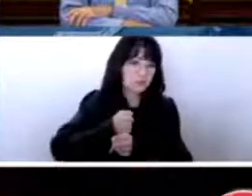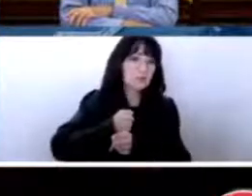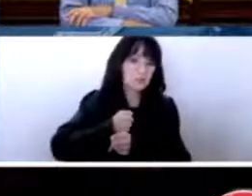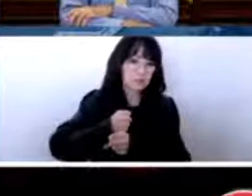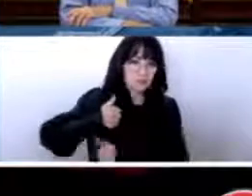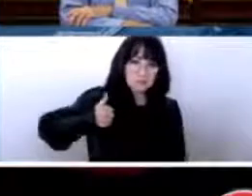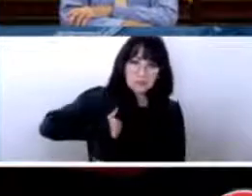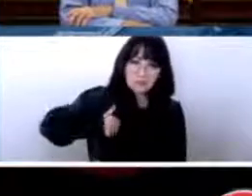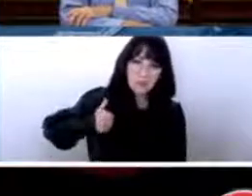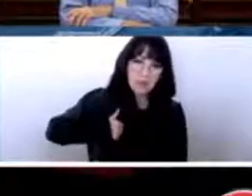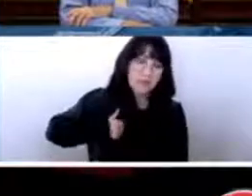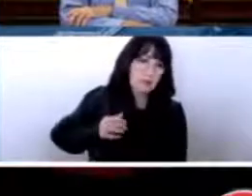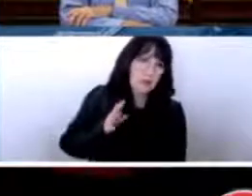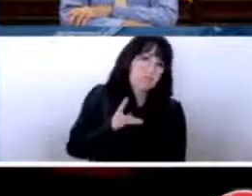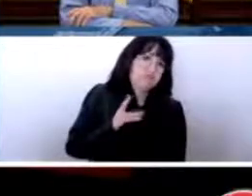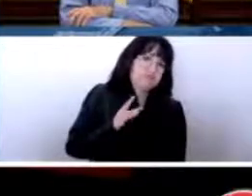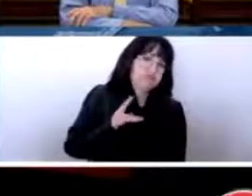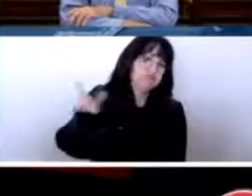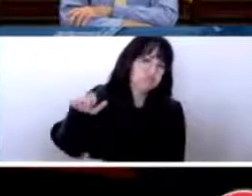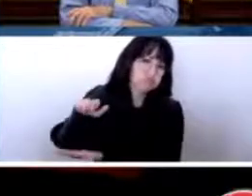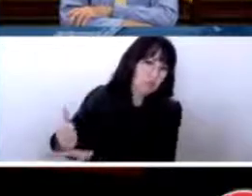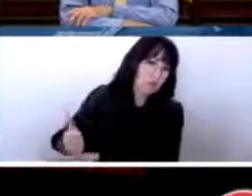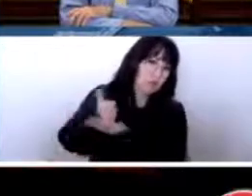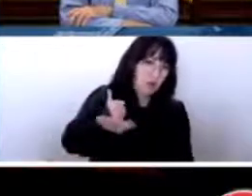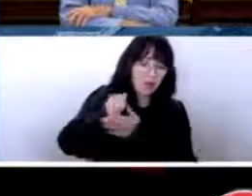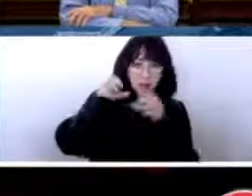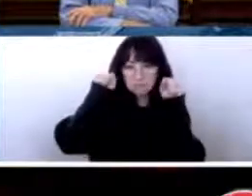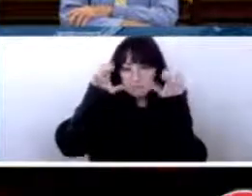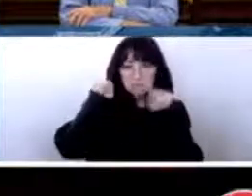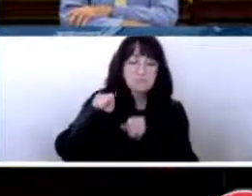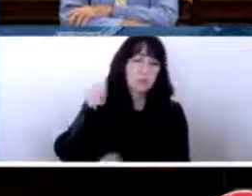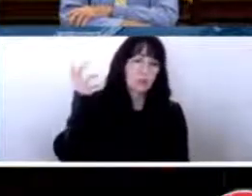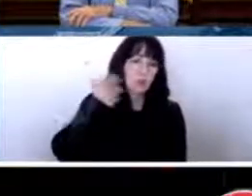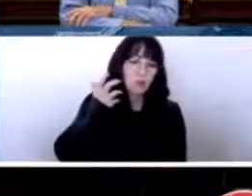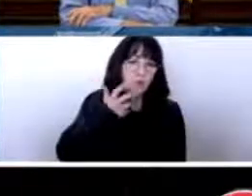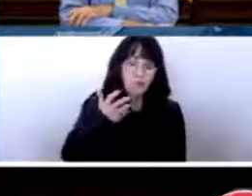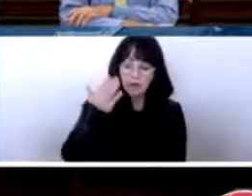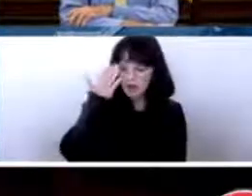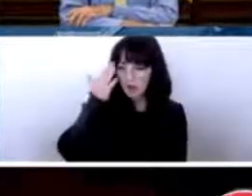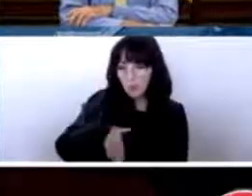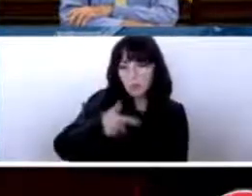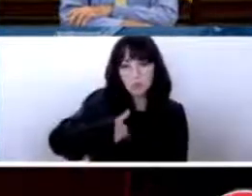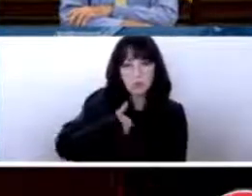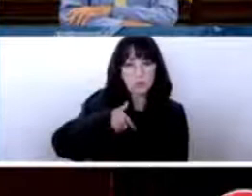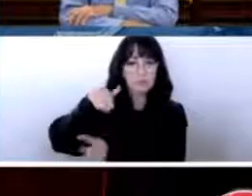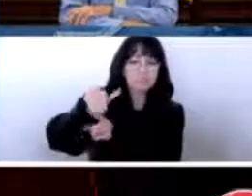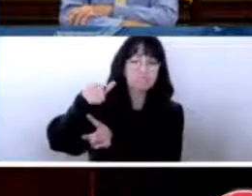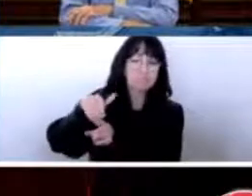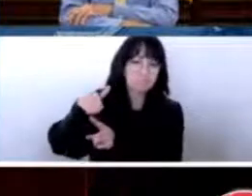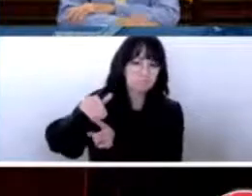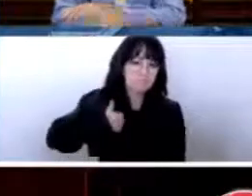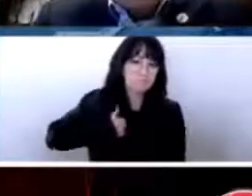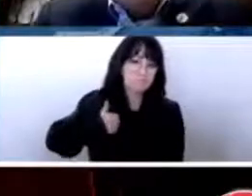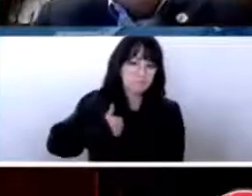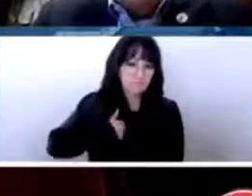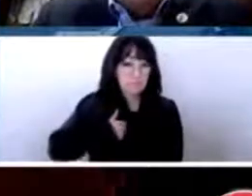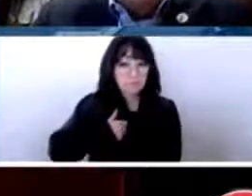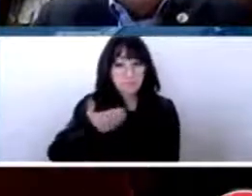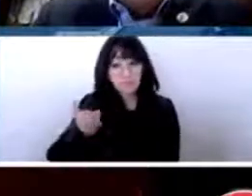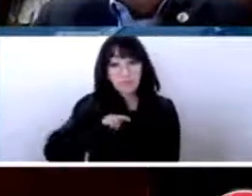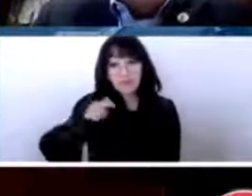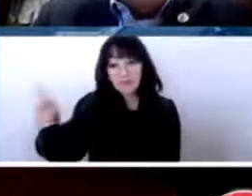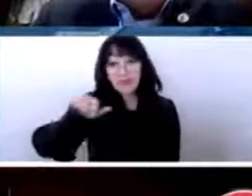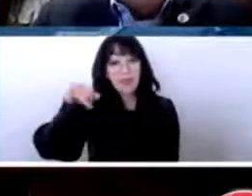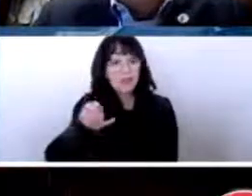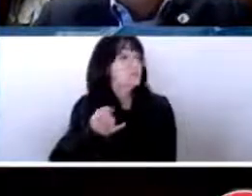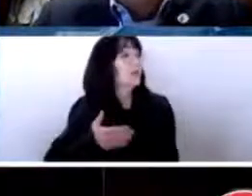about it all the time. We're asking him once again to pitch in ways that they haven't before. AJ? No, absolutely, sir. And Happy New Year,